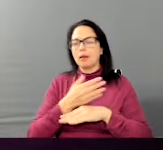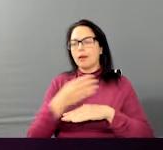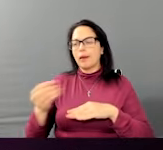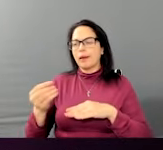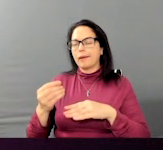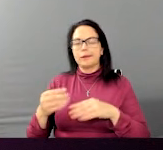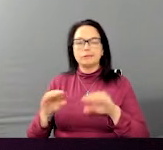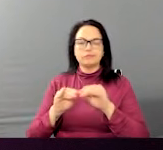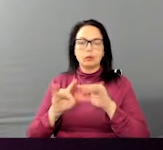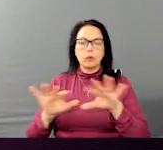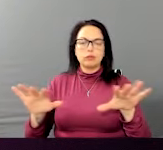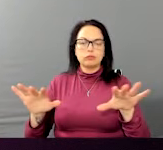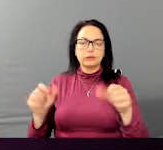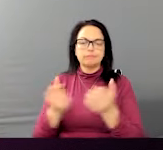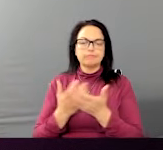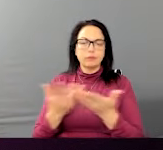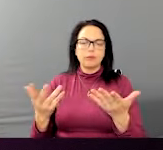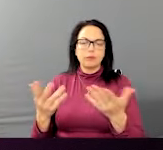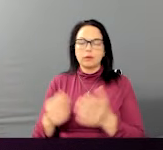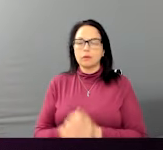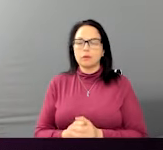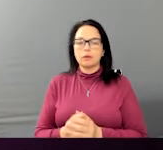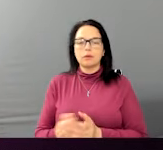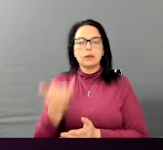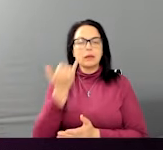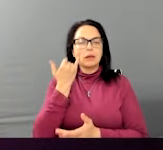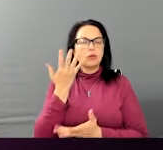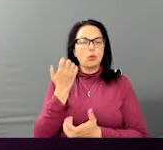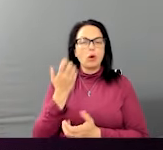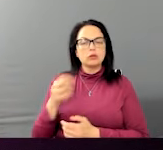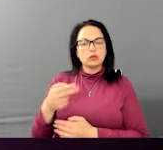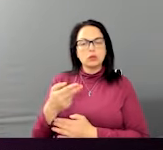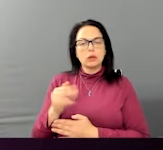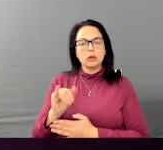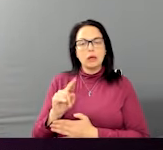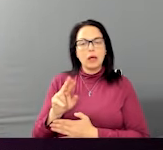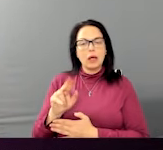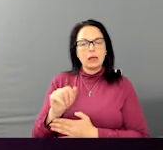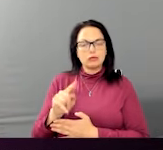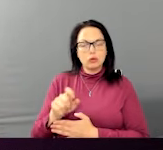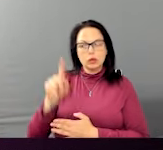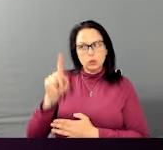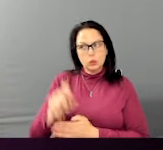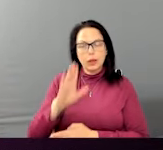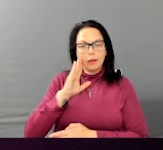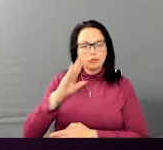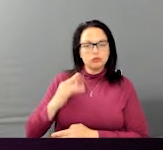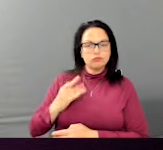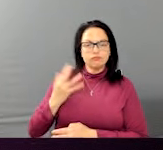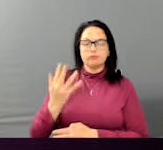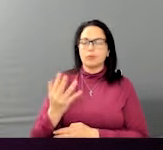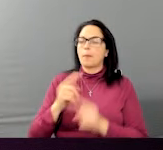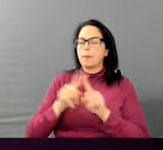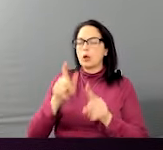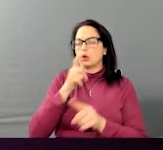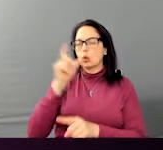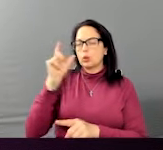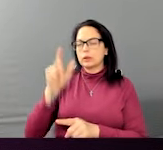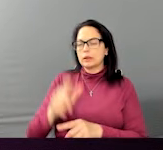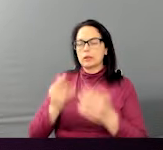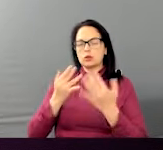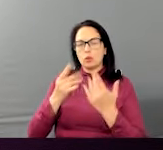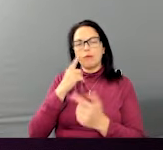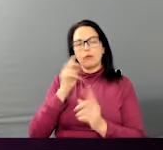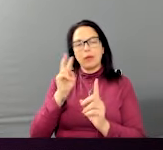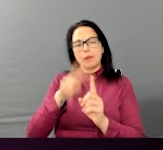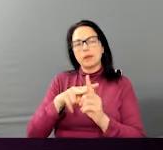stuff out. If you want to hydrate, then you do have to do that eventually, but you don't have to wait for that to happen before the application